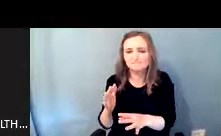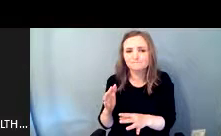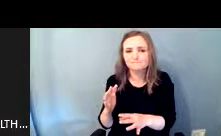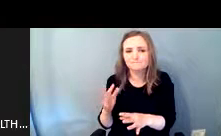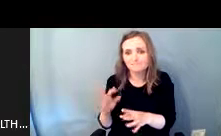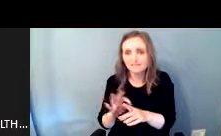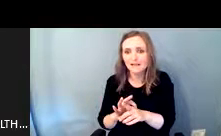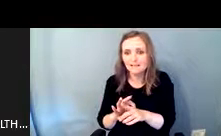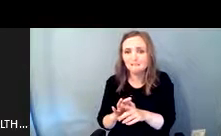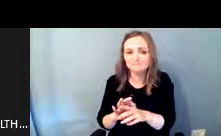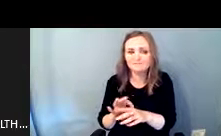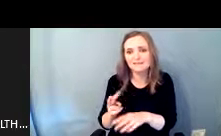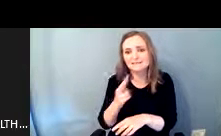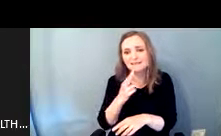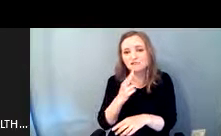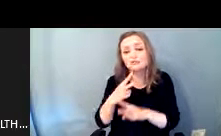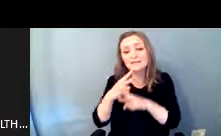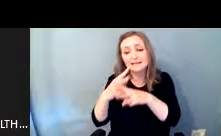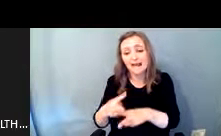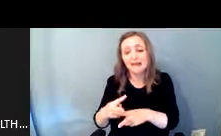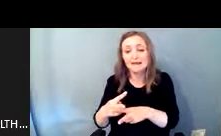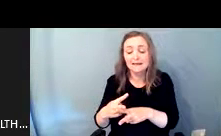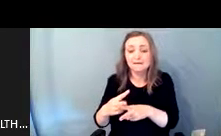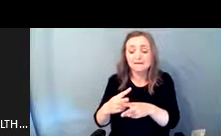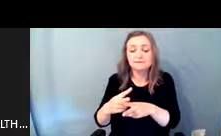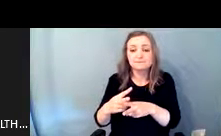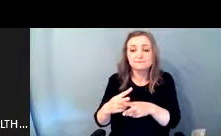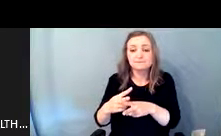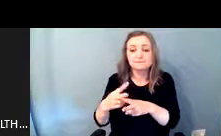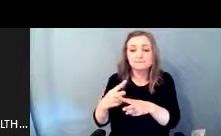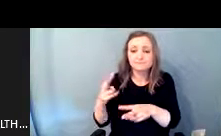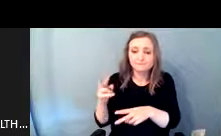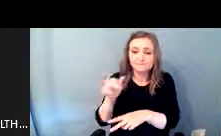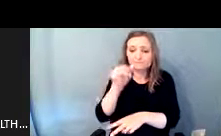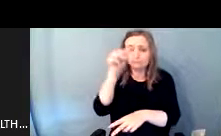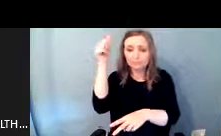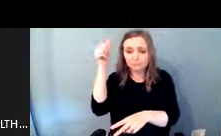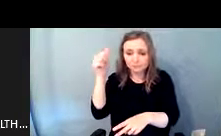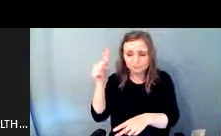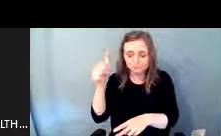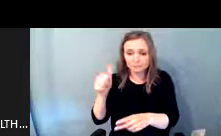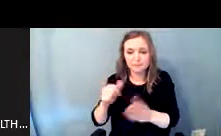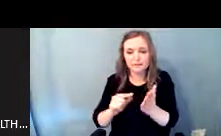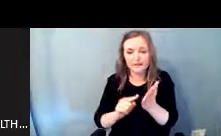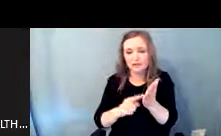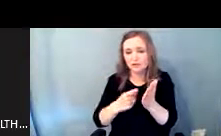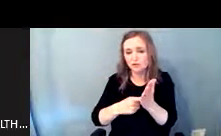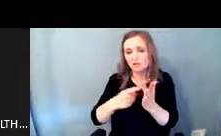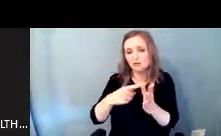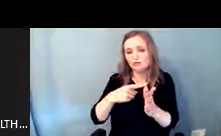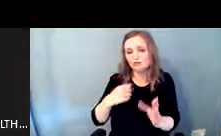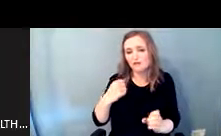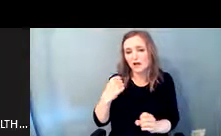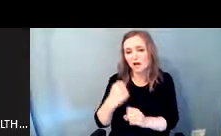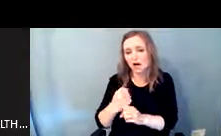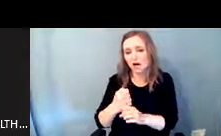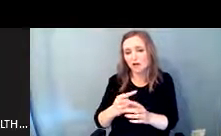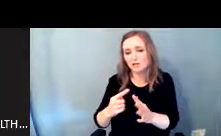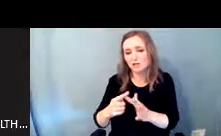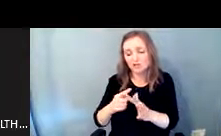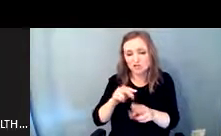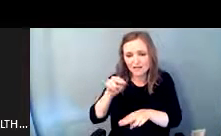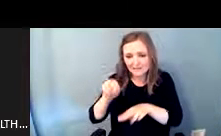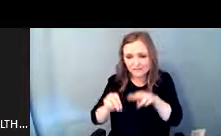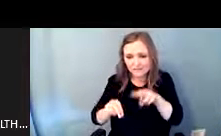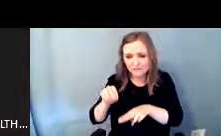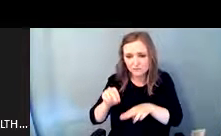special secondary care specialists will look at those referrals and triage the next best management,